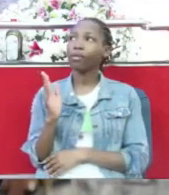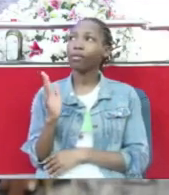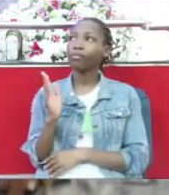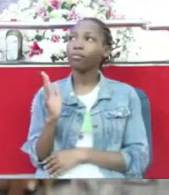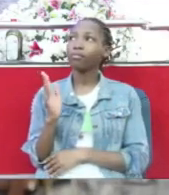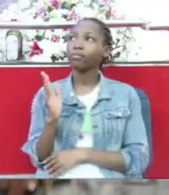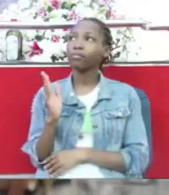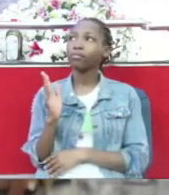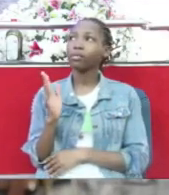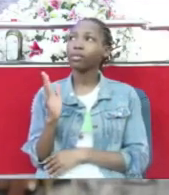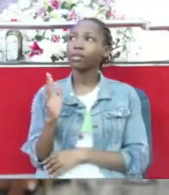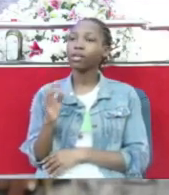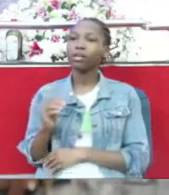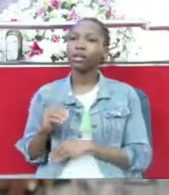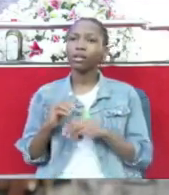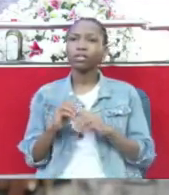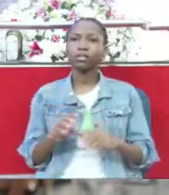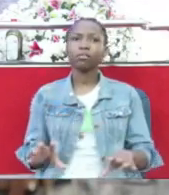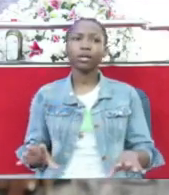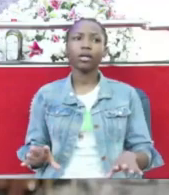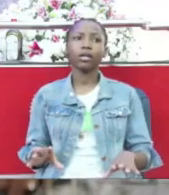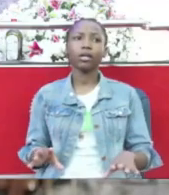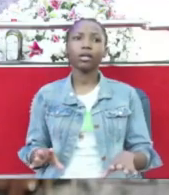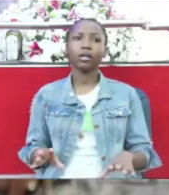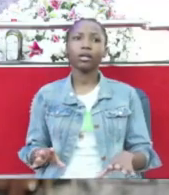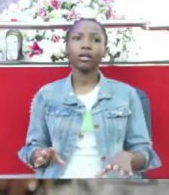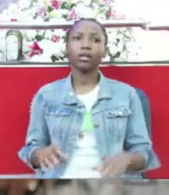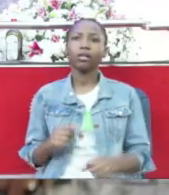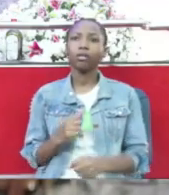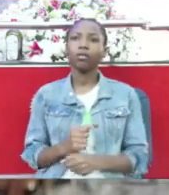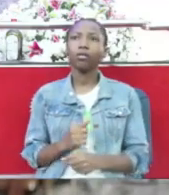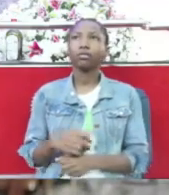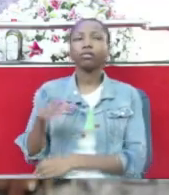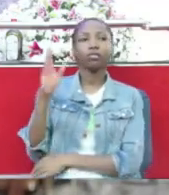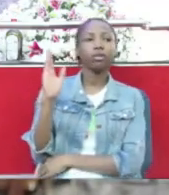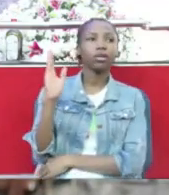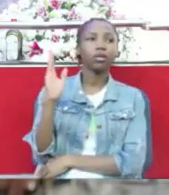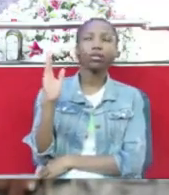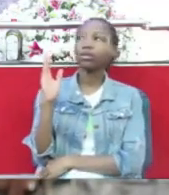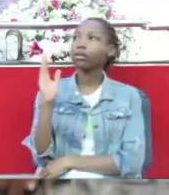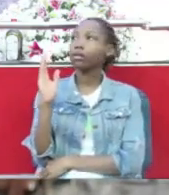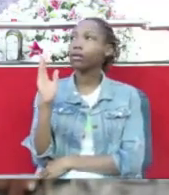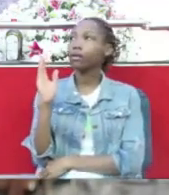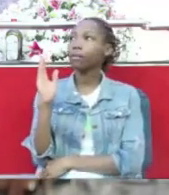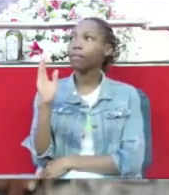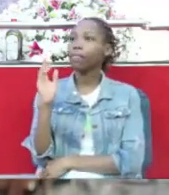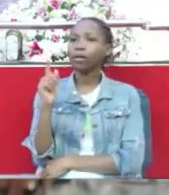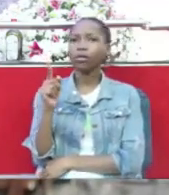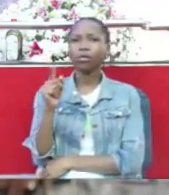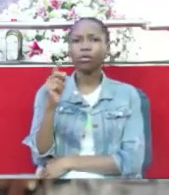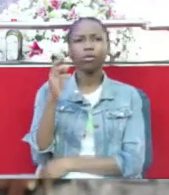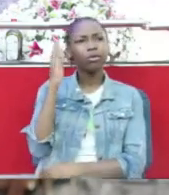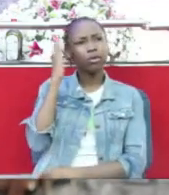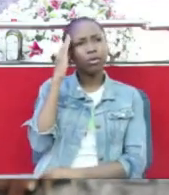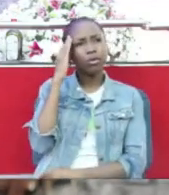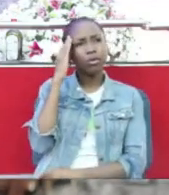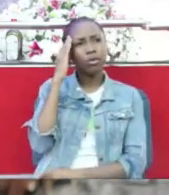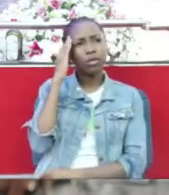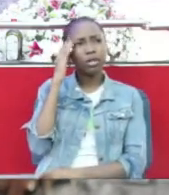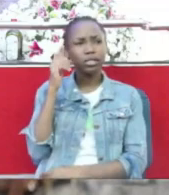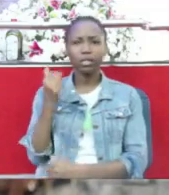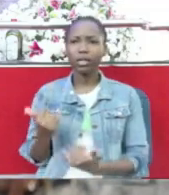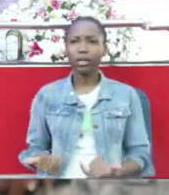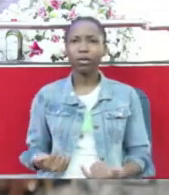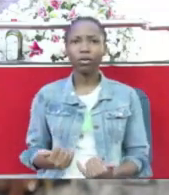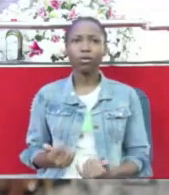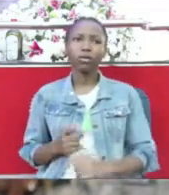the... Now, my question. Swali have hii. We got a great military now that it's our time? Je, tumepata jeshi kubwa wakati huu?